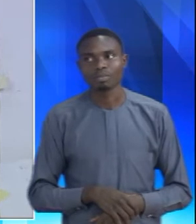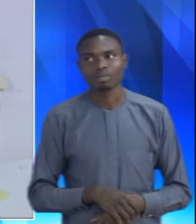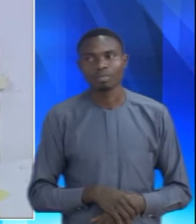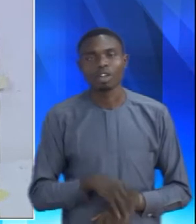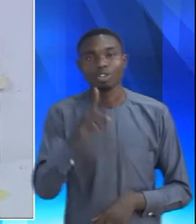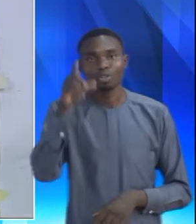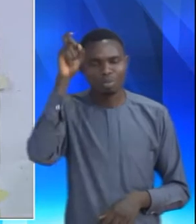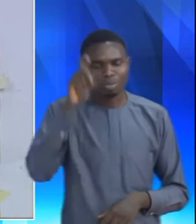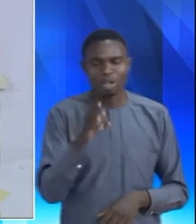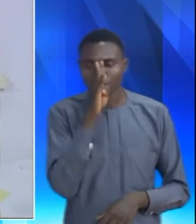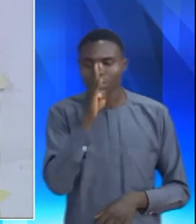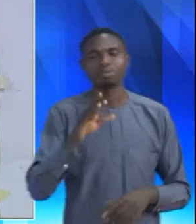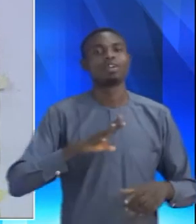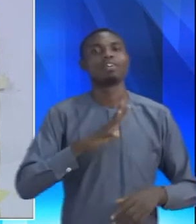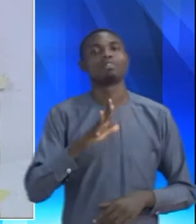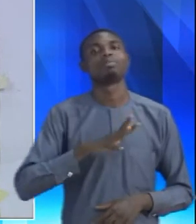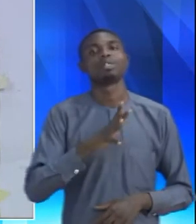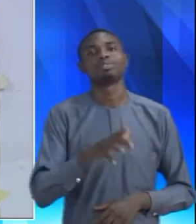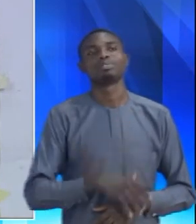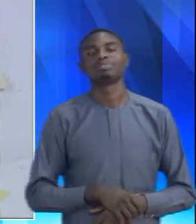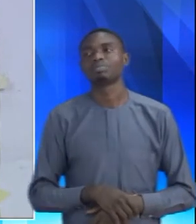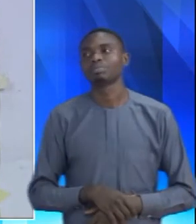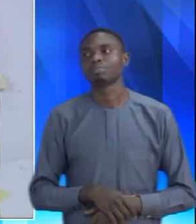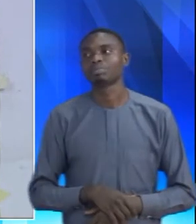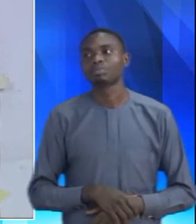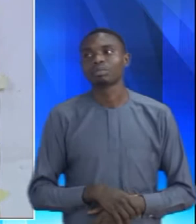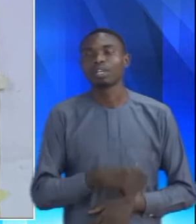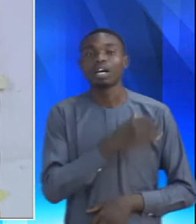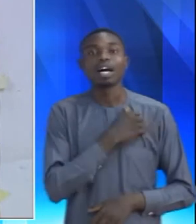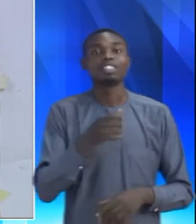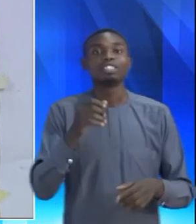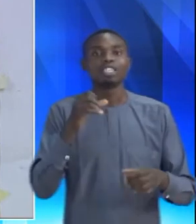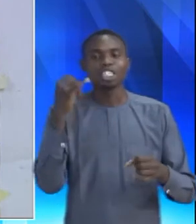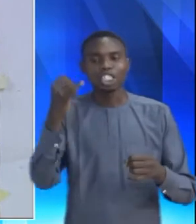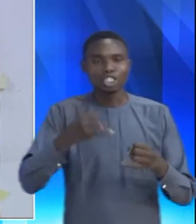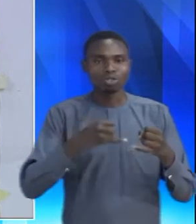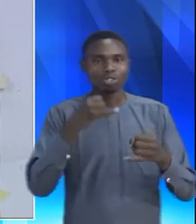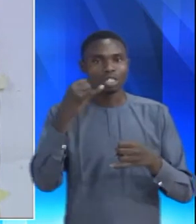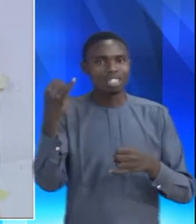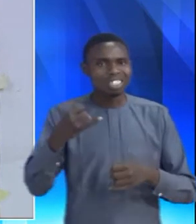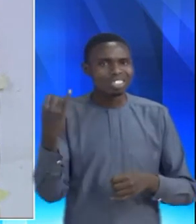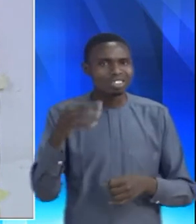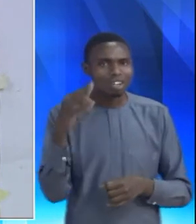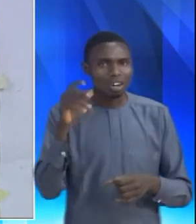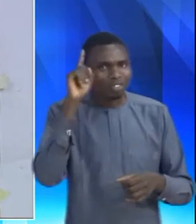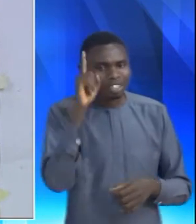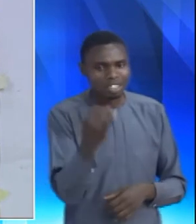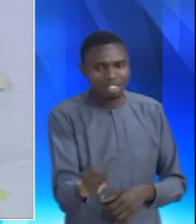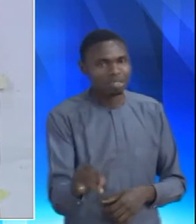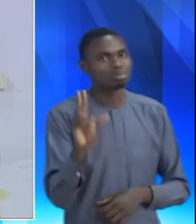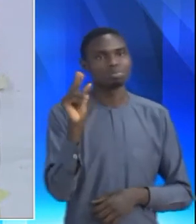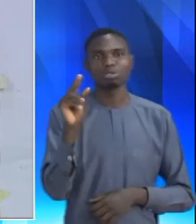formal or be official. And the issue of greeting is not there. When we go into the detail of letter